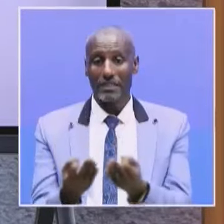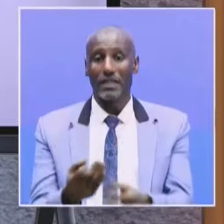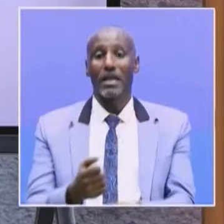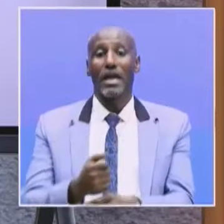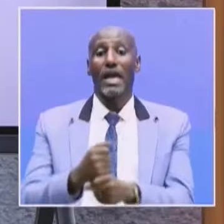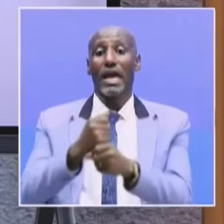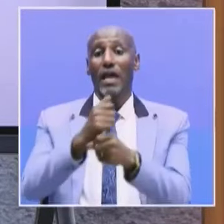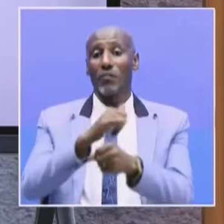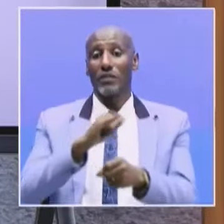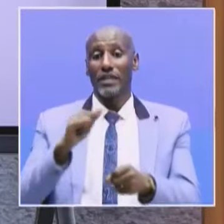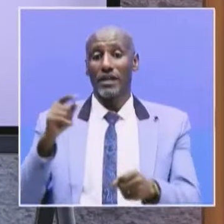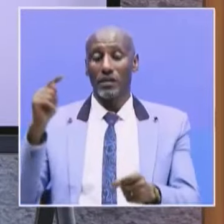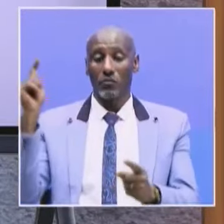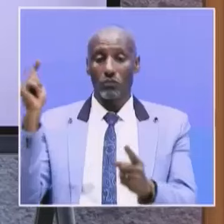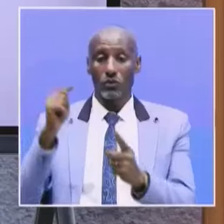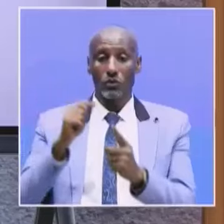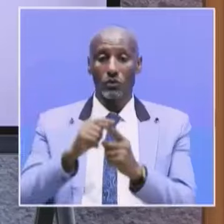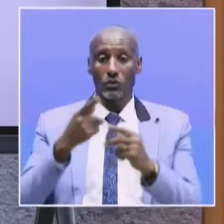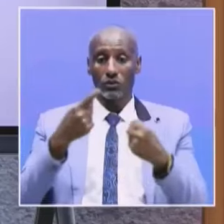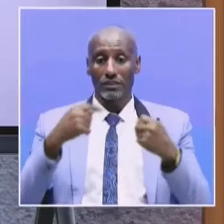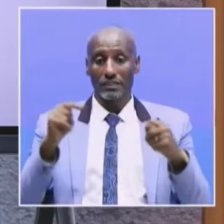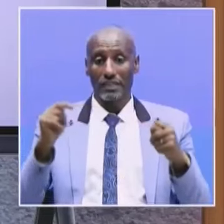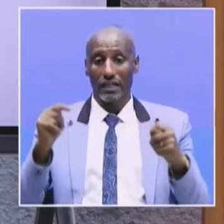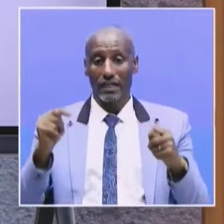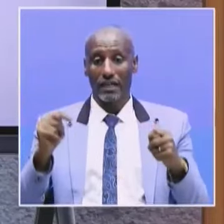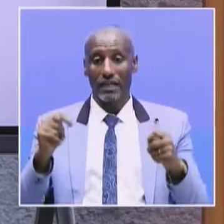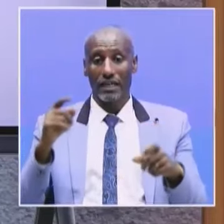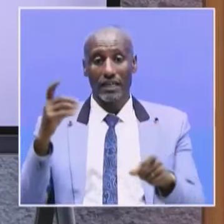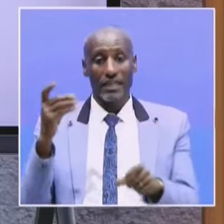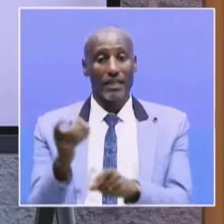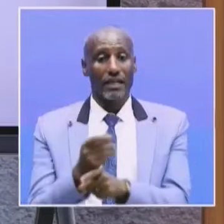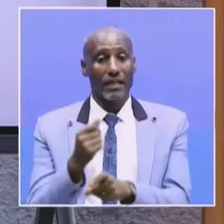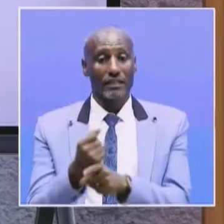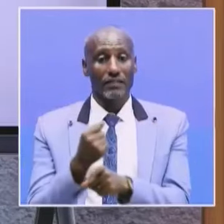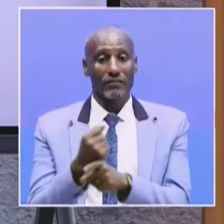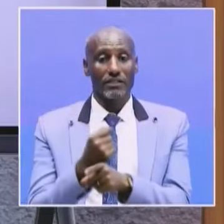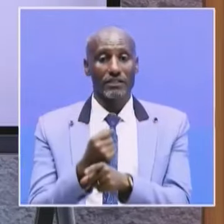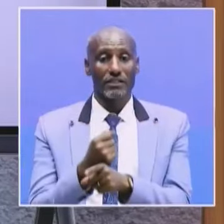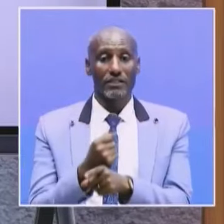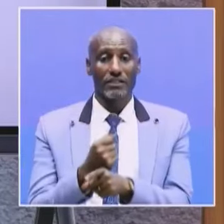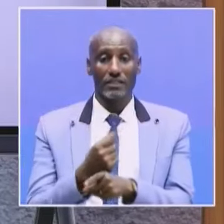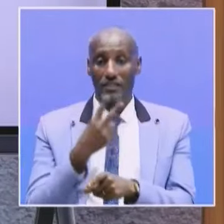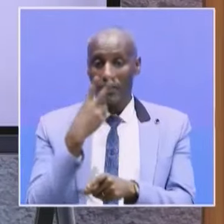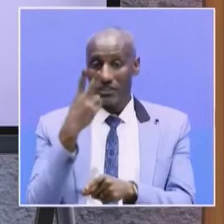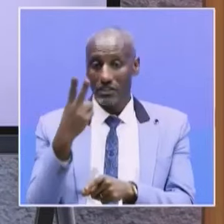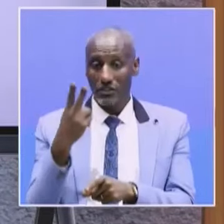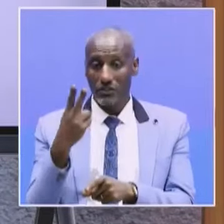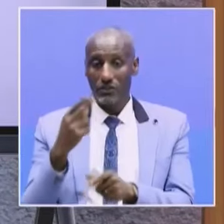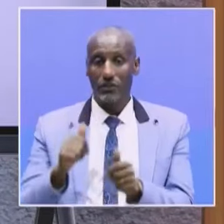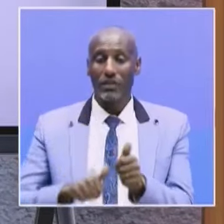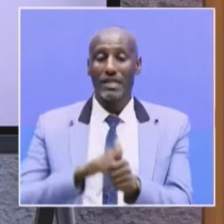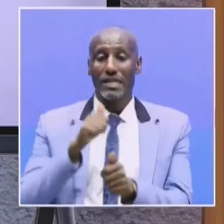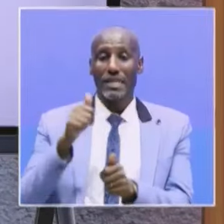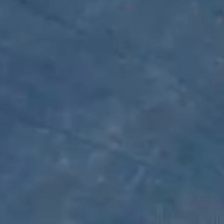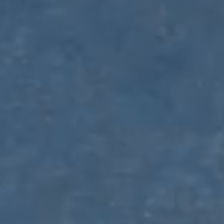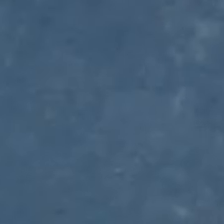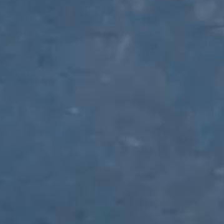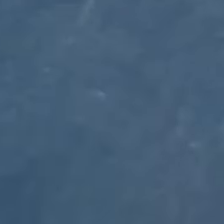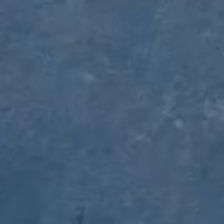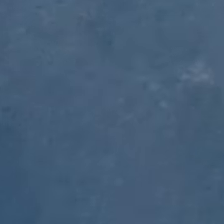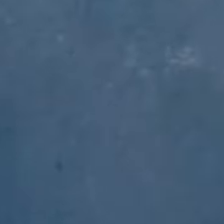help them to try their homework and their activities. Students, see you next time. Goodbye, students.